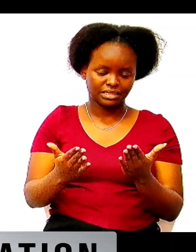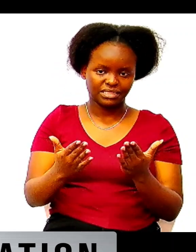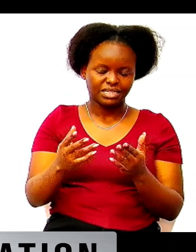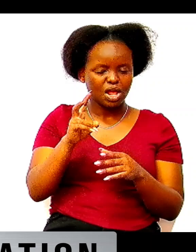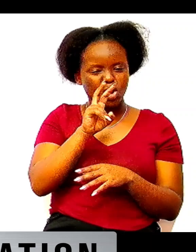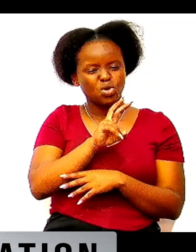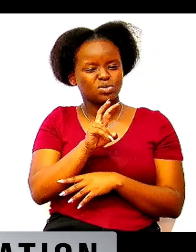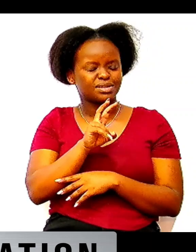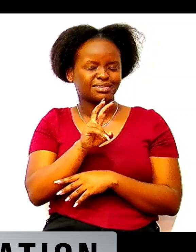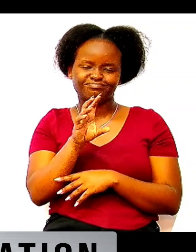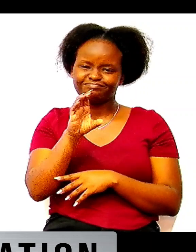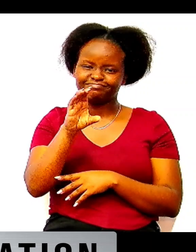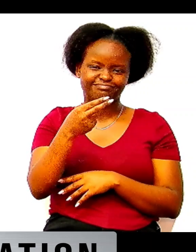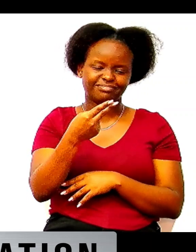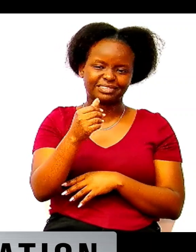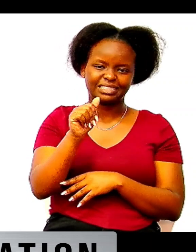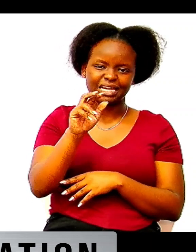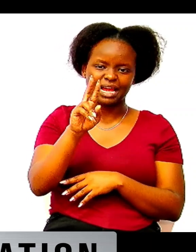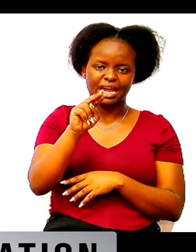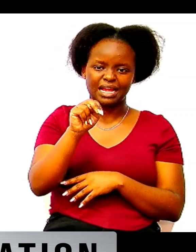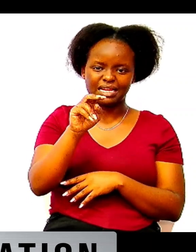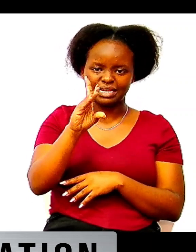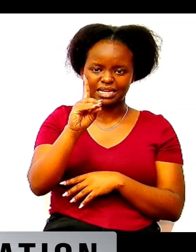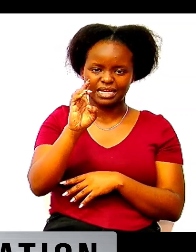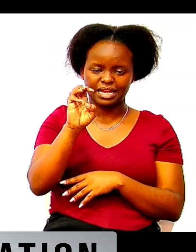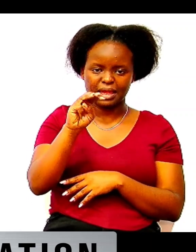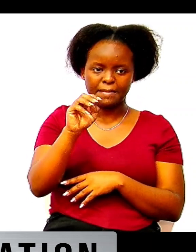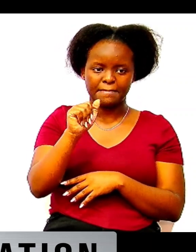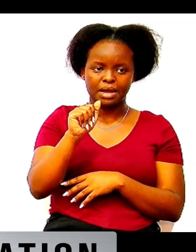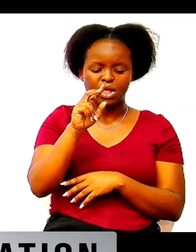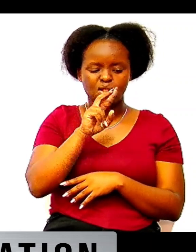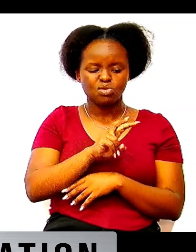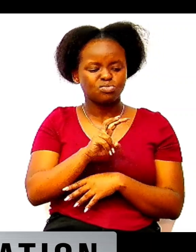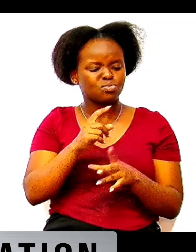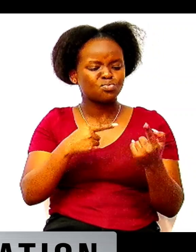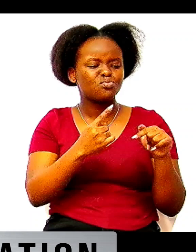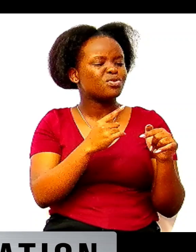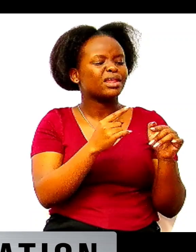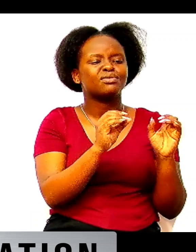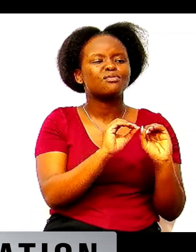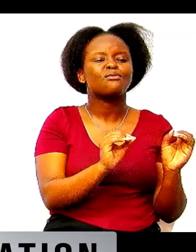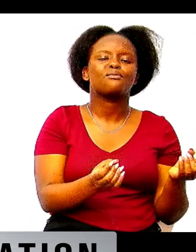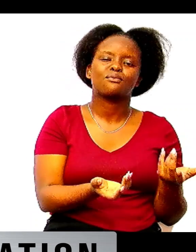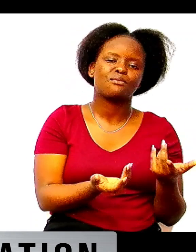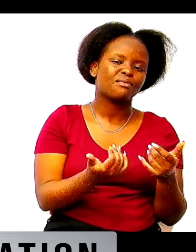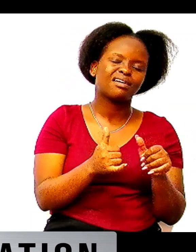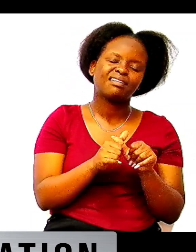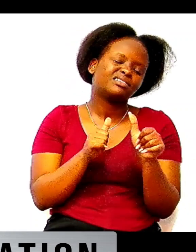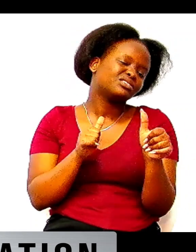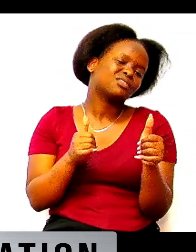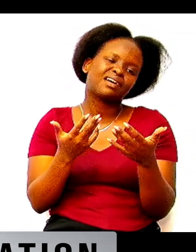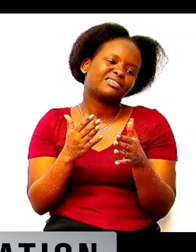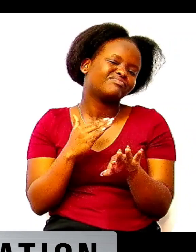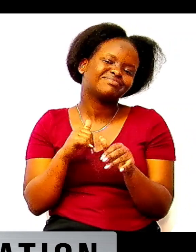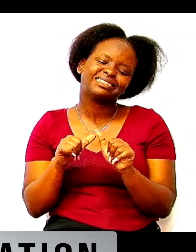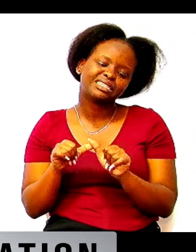like it's going to even win a lot. So far, it's not